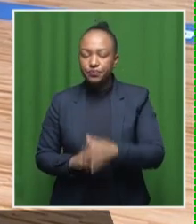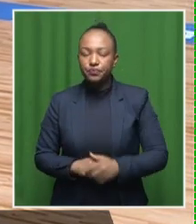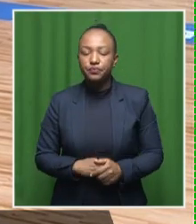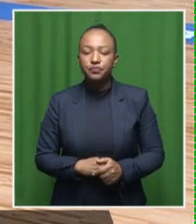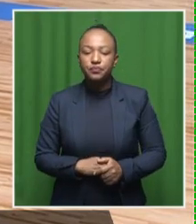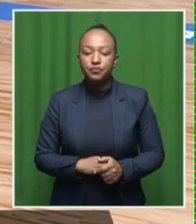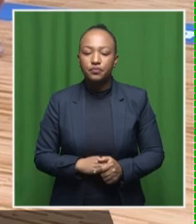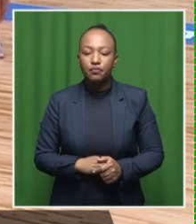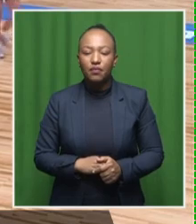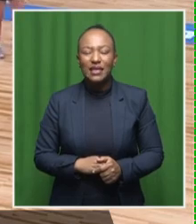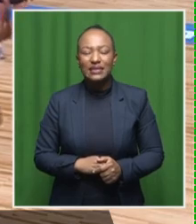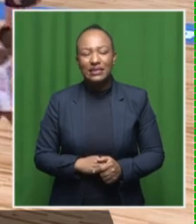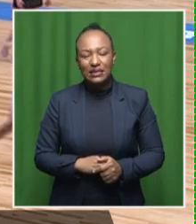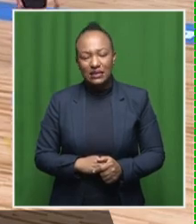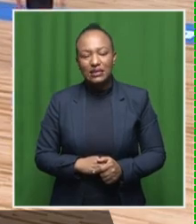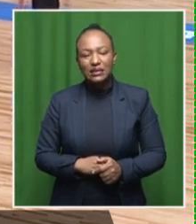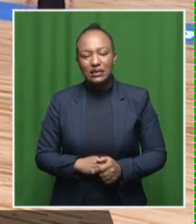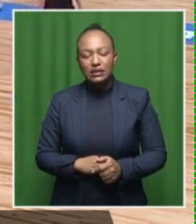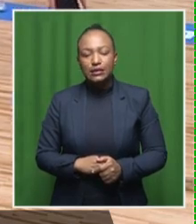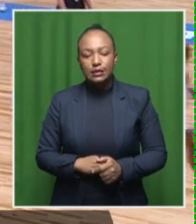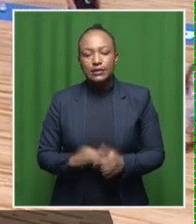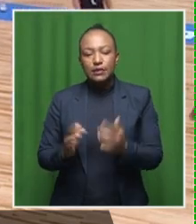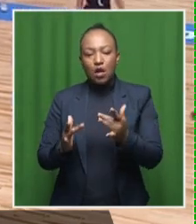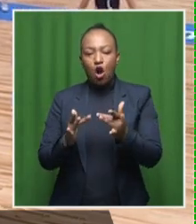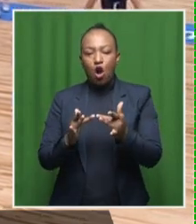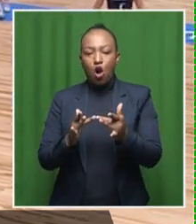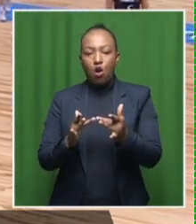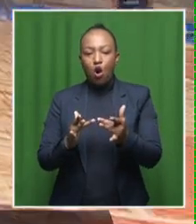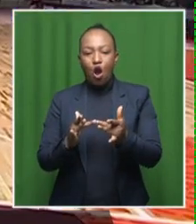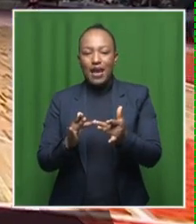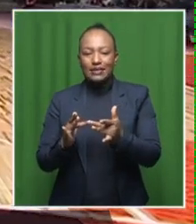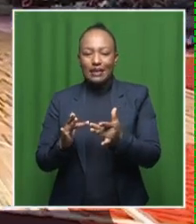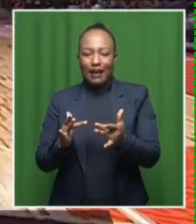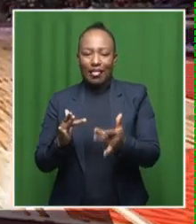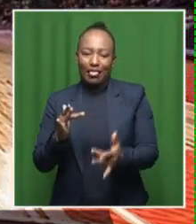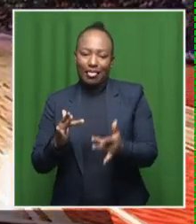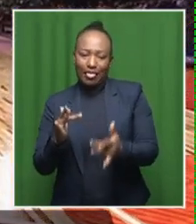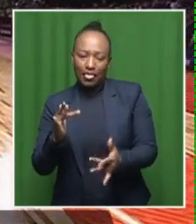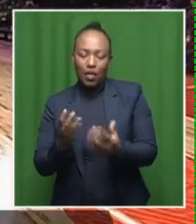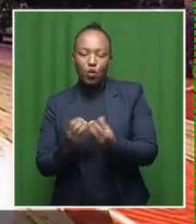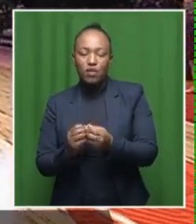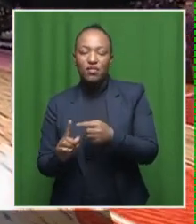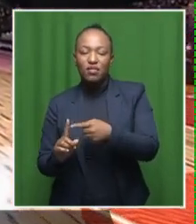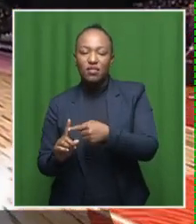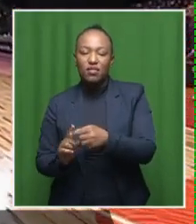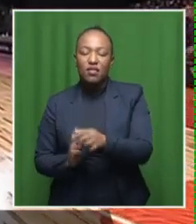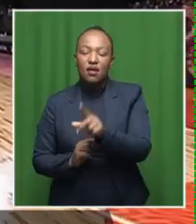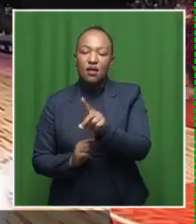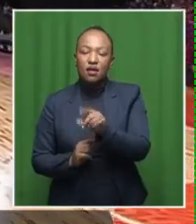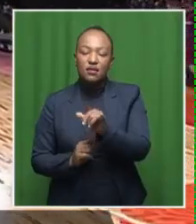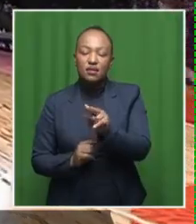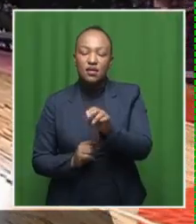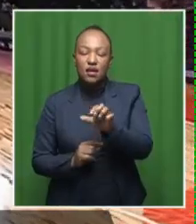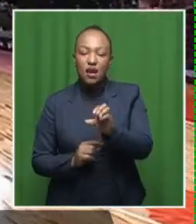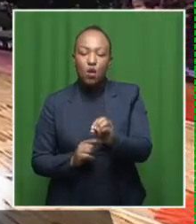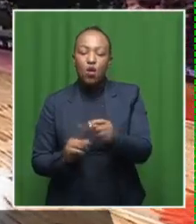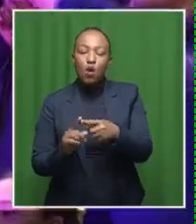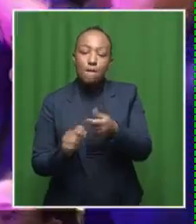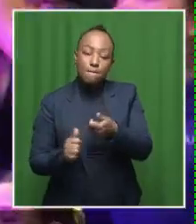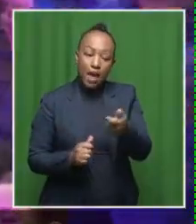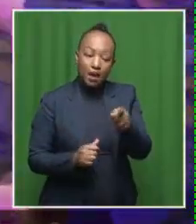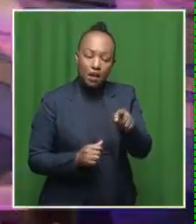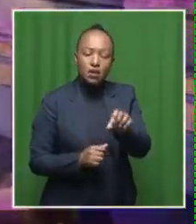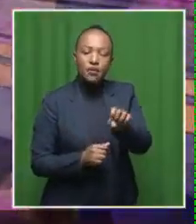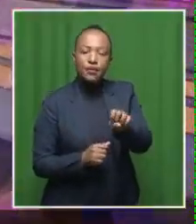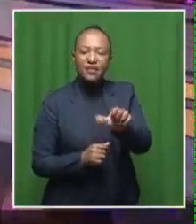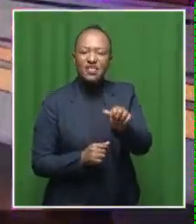Oh no, we do have a bit of a connection issue there with Dineo. We'll try to get it back online. But maybe let me throw it to you then, Sandy. What are the